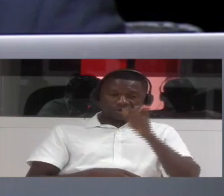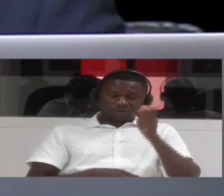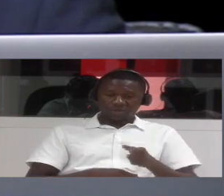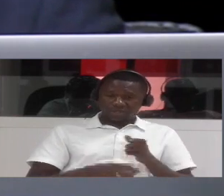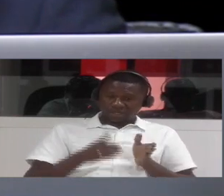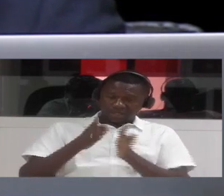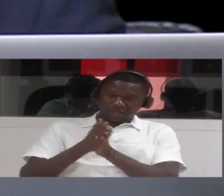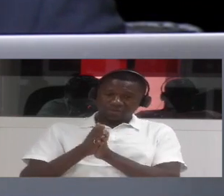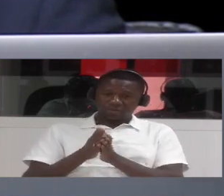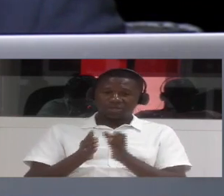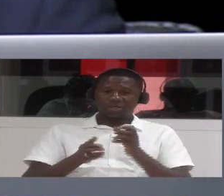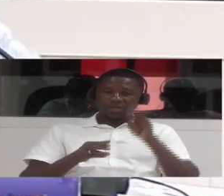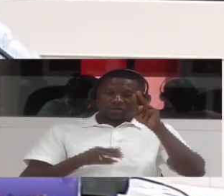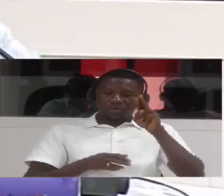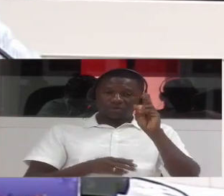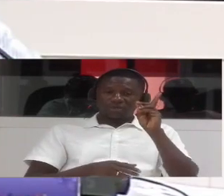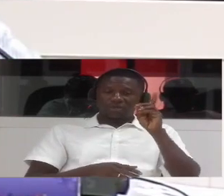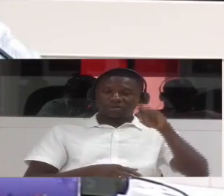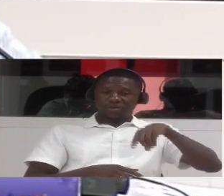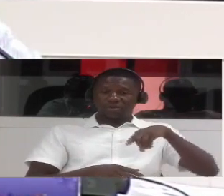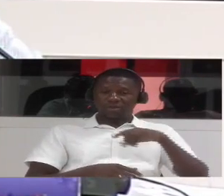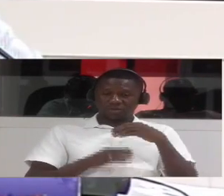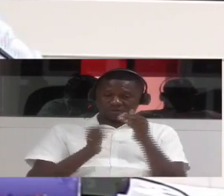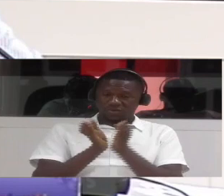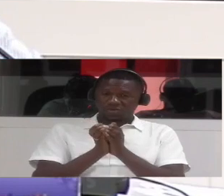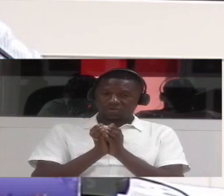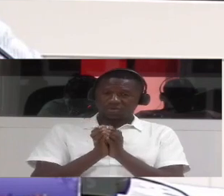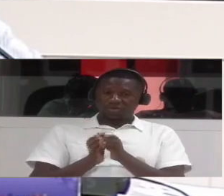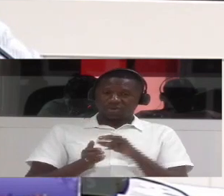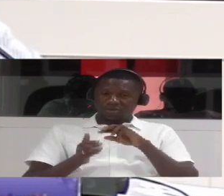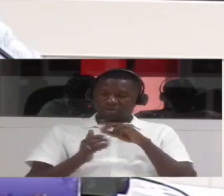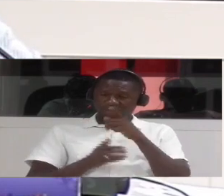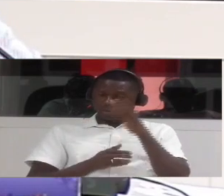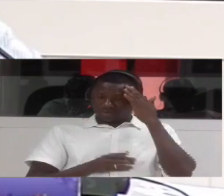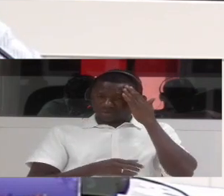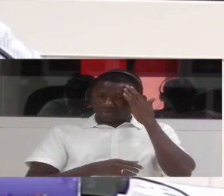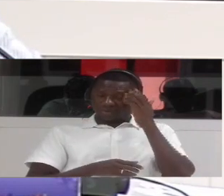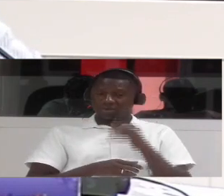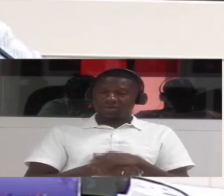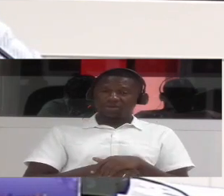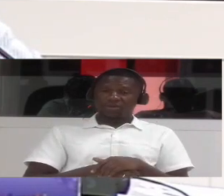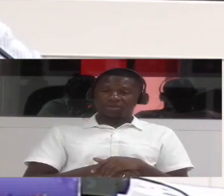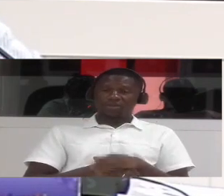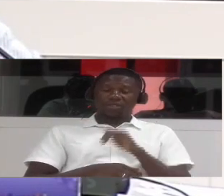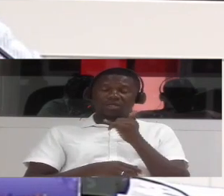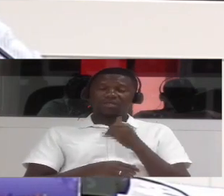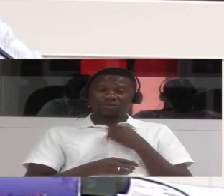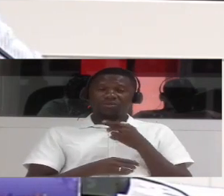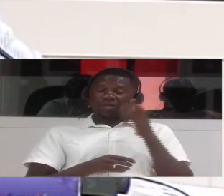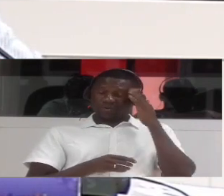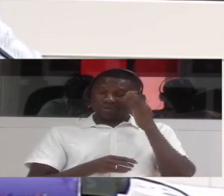was known that he was a journalist, and a reporter for that matter with the News and Report